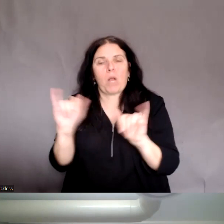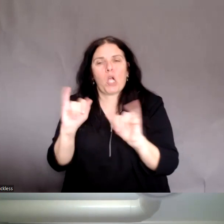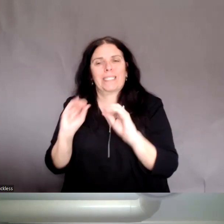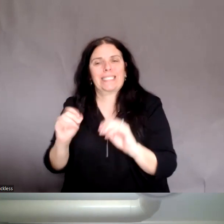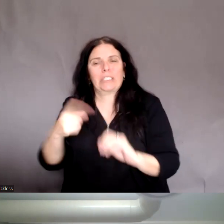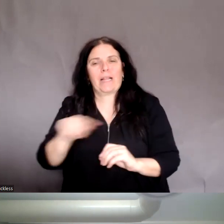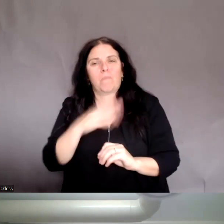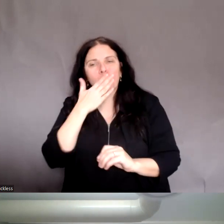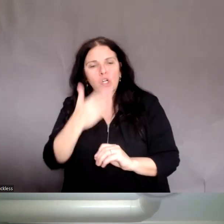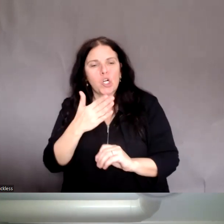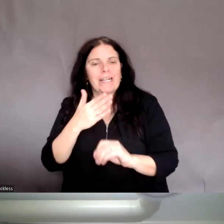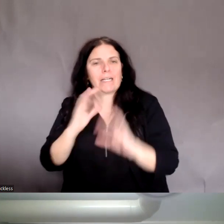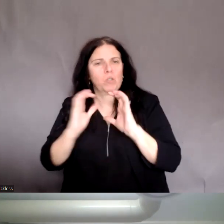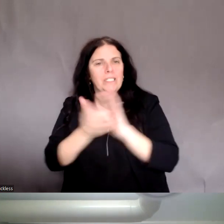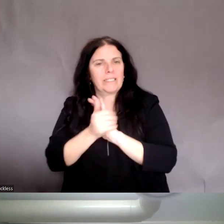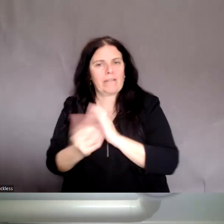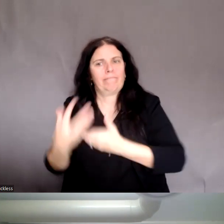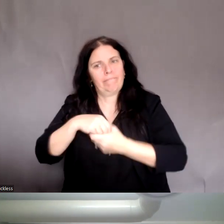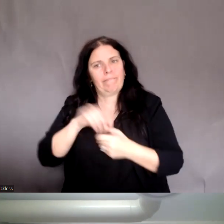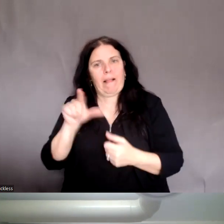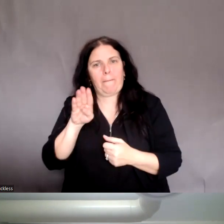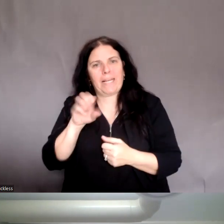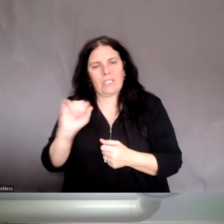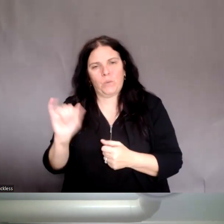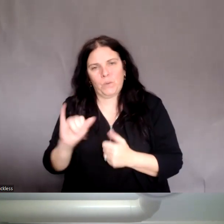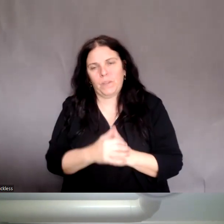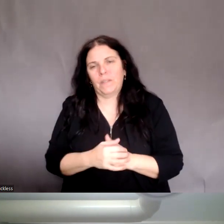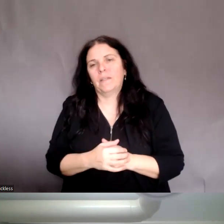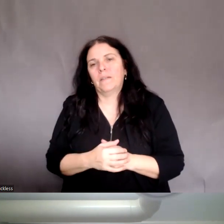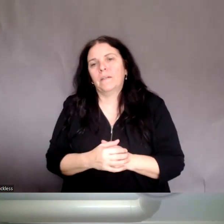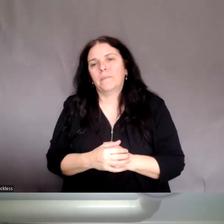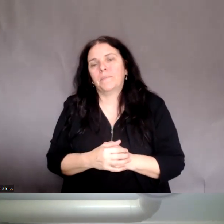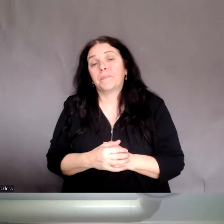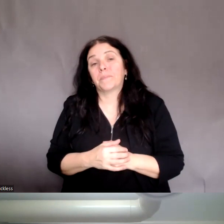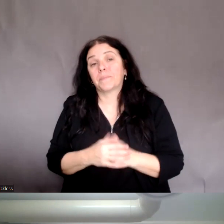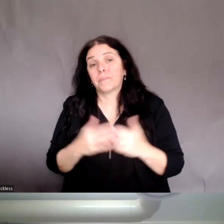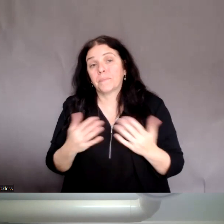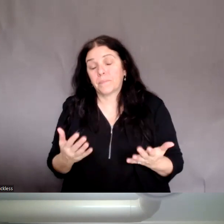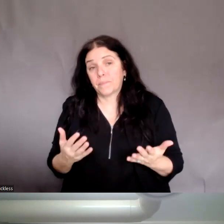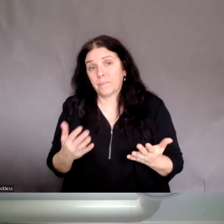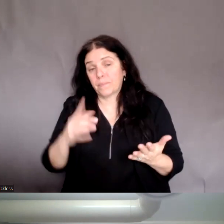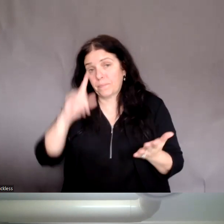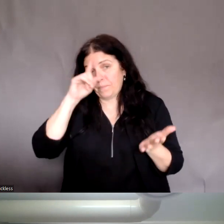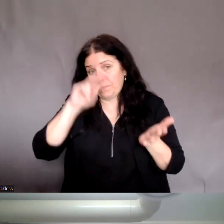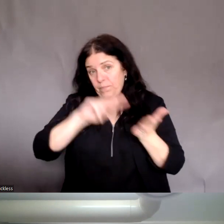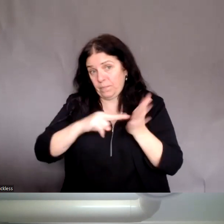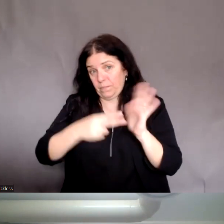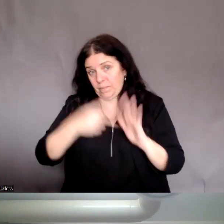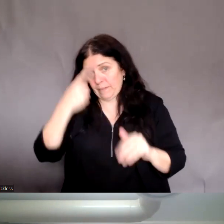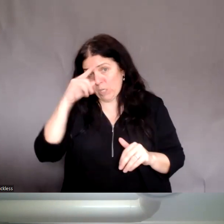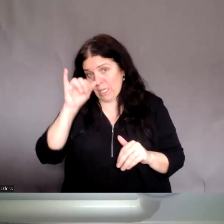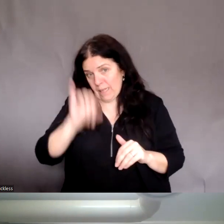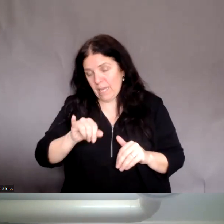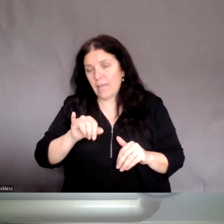communication skills, get that LBS part in there too. Well, the purpose of that was to get them in the door first to